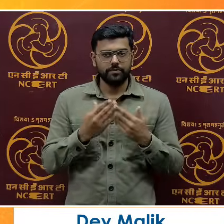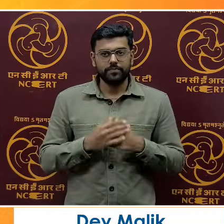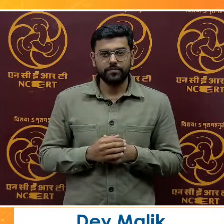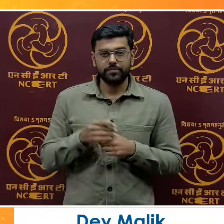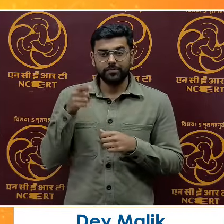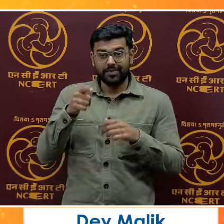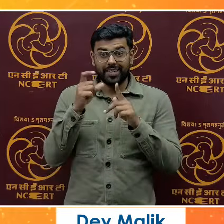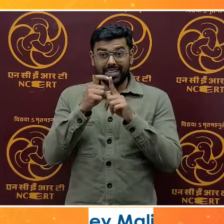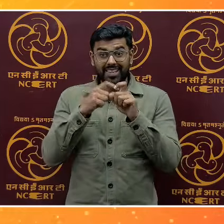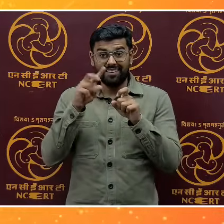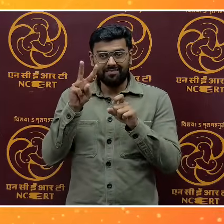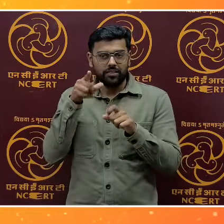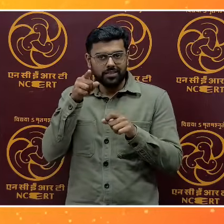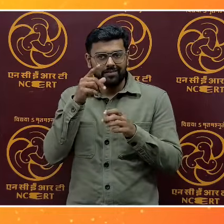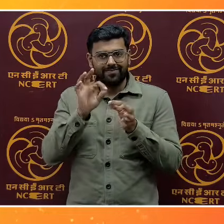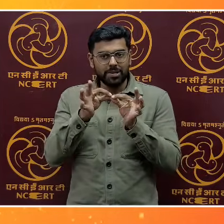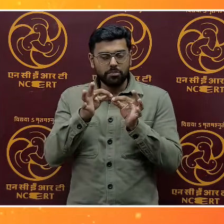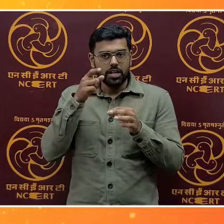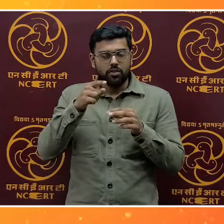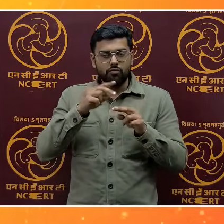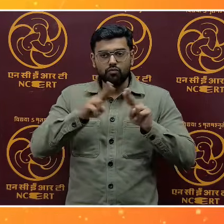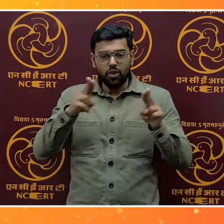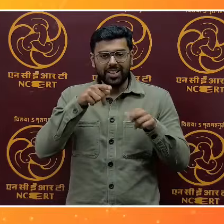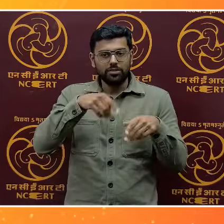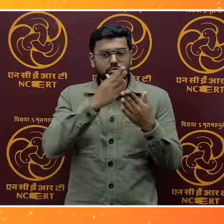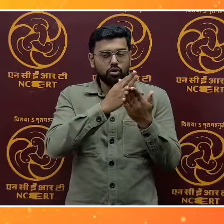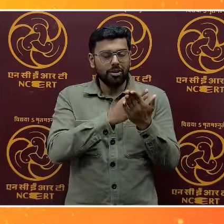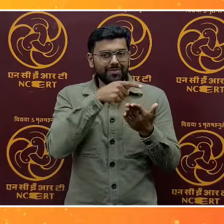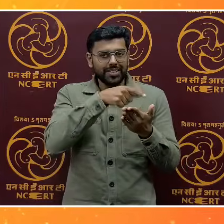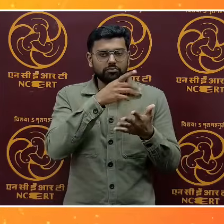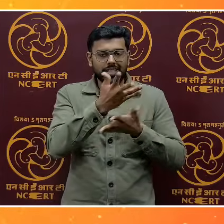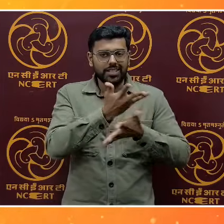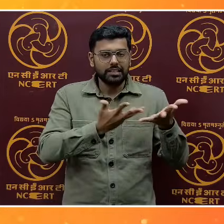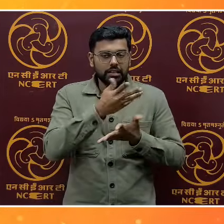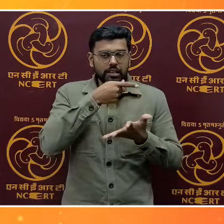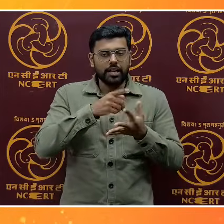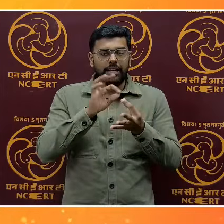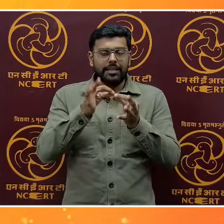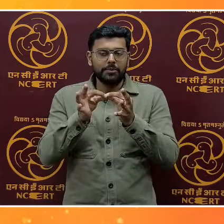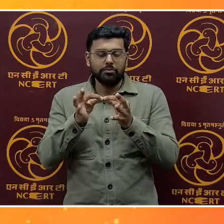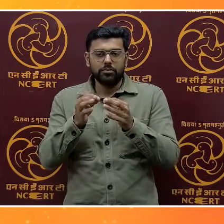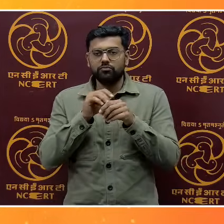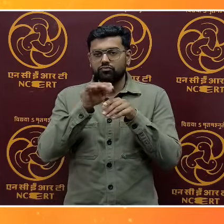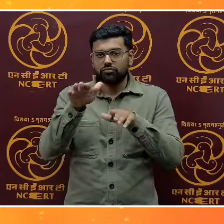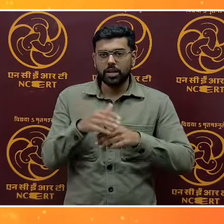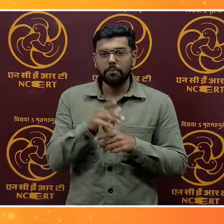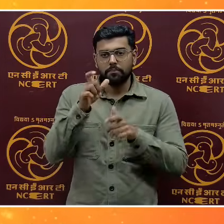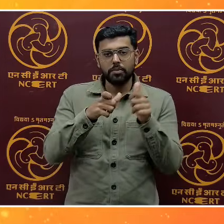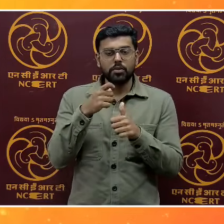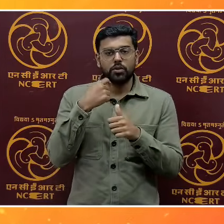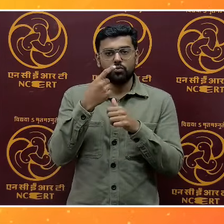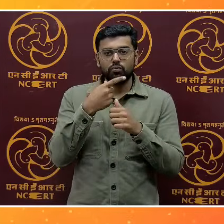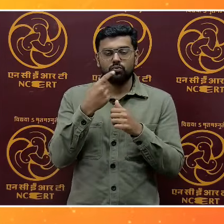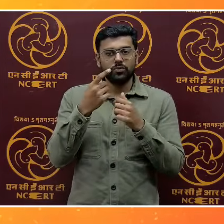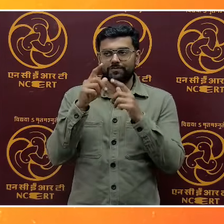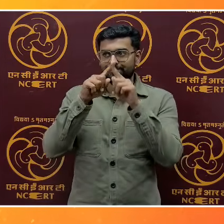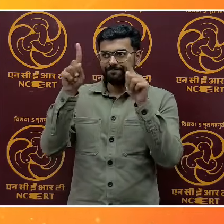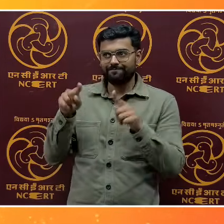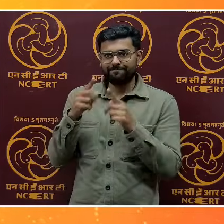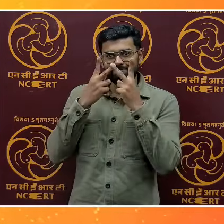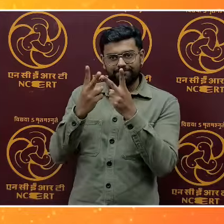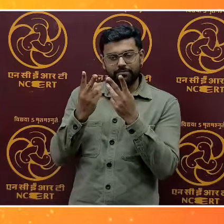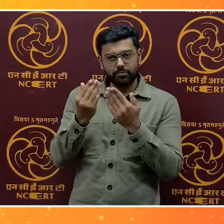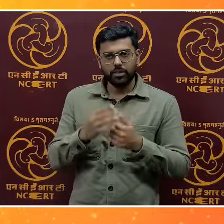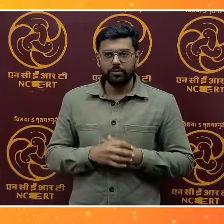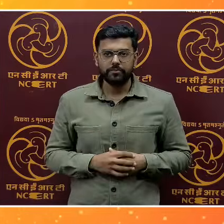Dev will be interpreting each and every word that we will be discussing in this program, and you can also see him on your screens. Now